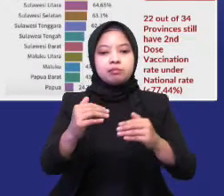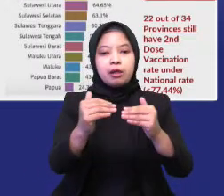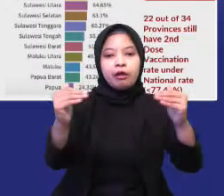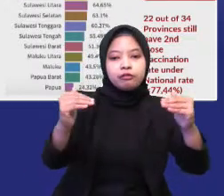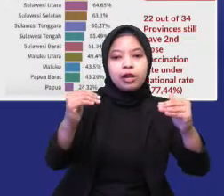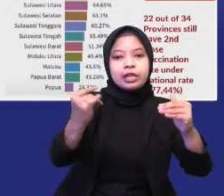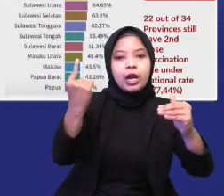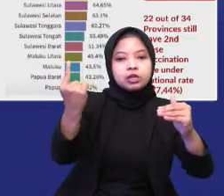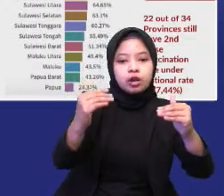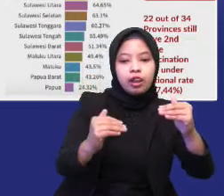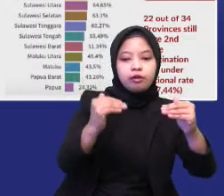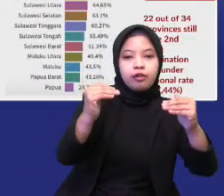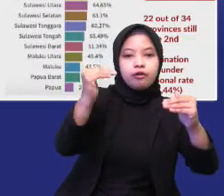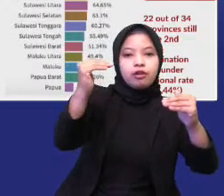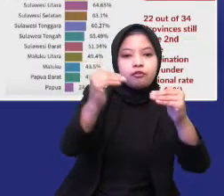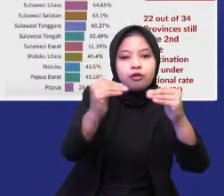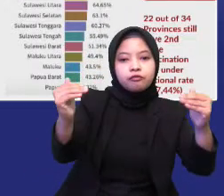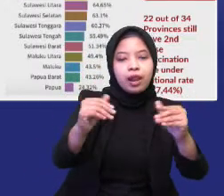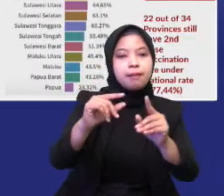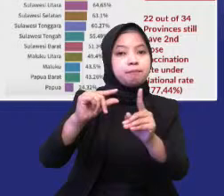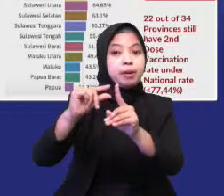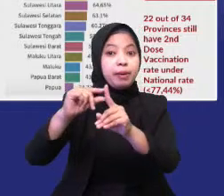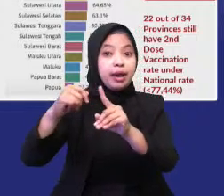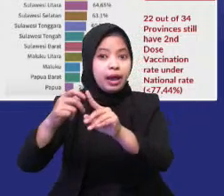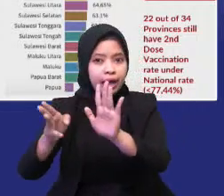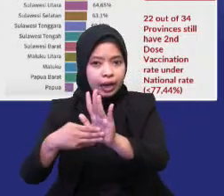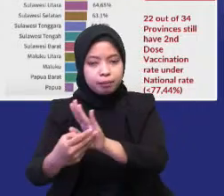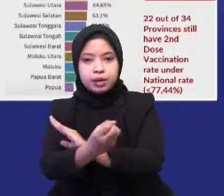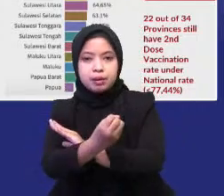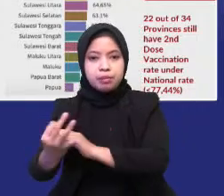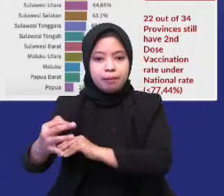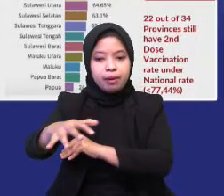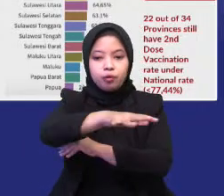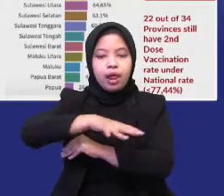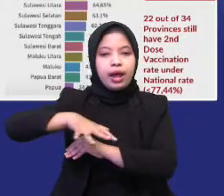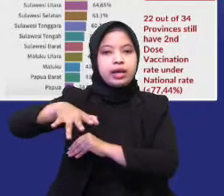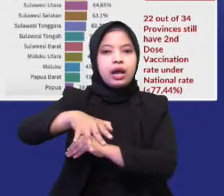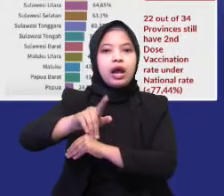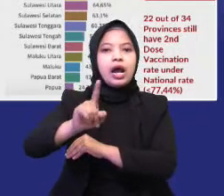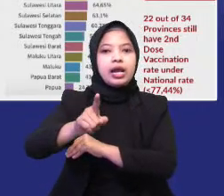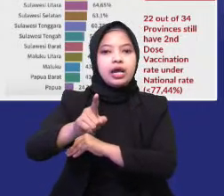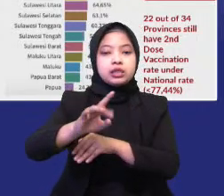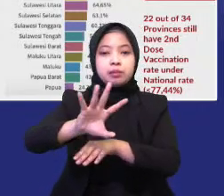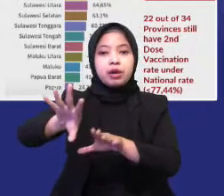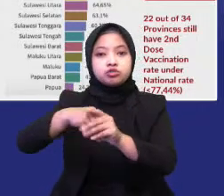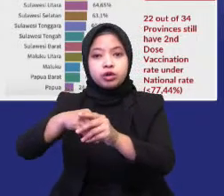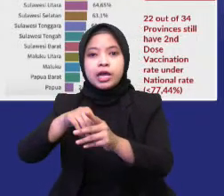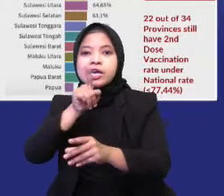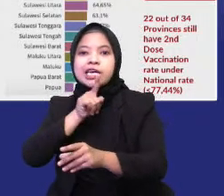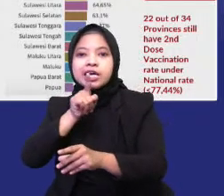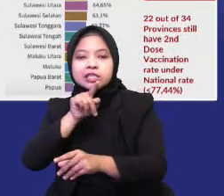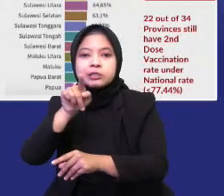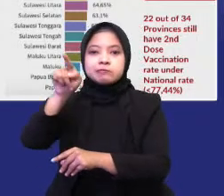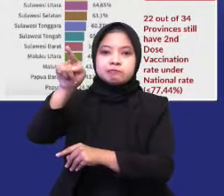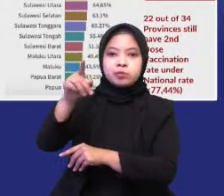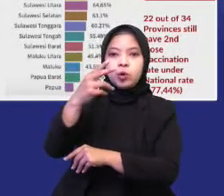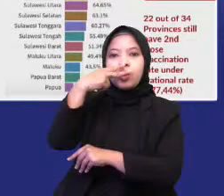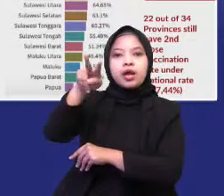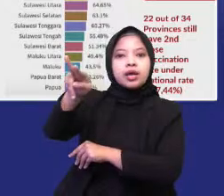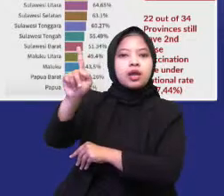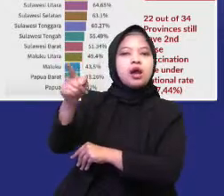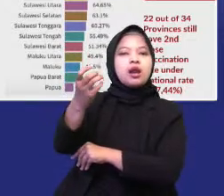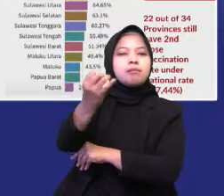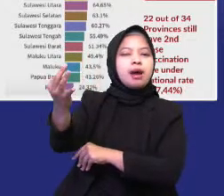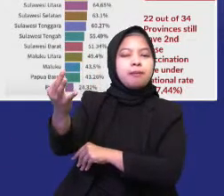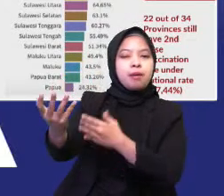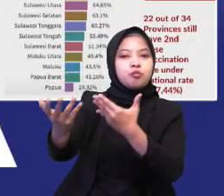still some areas that have contributed to the increase in cases in various aspects. And